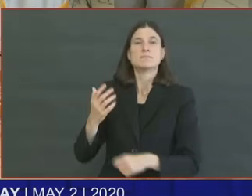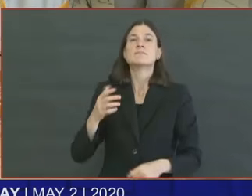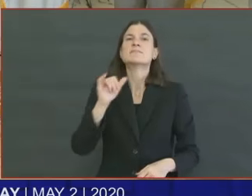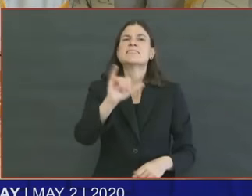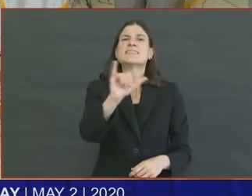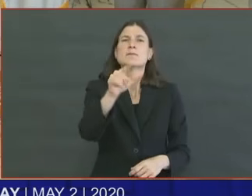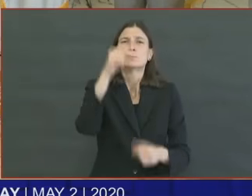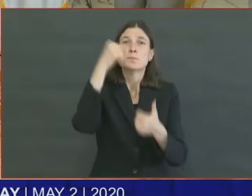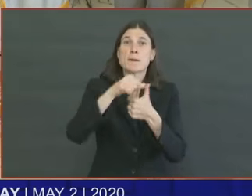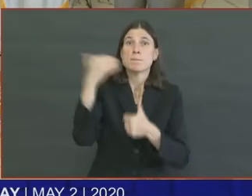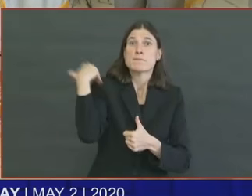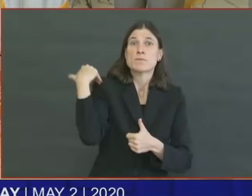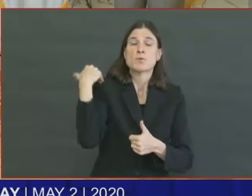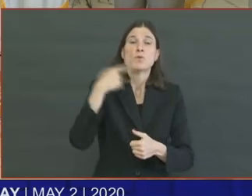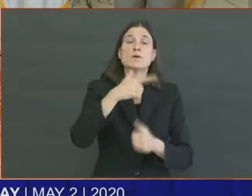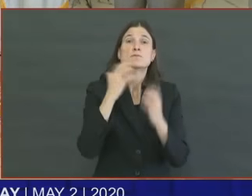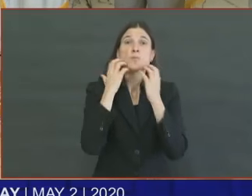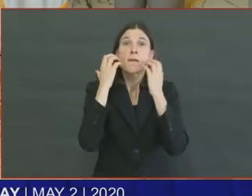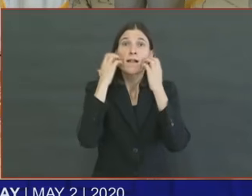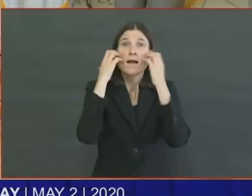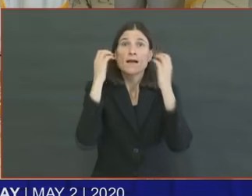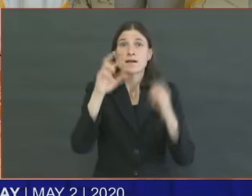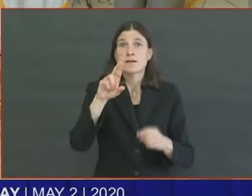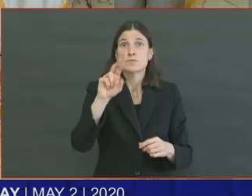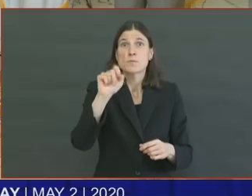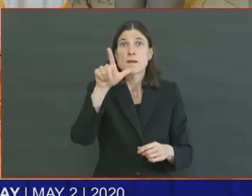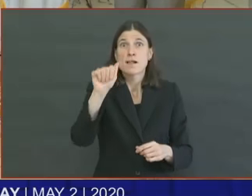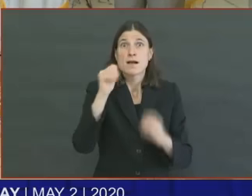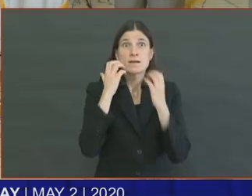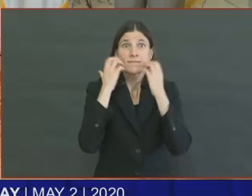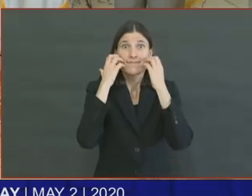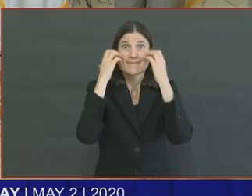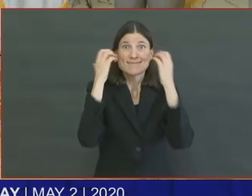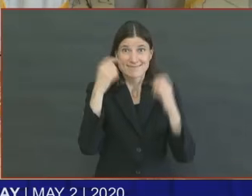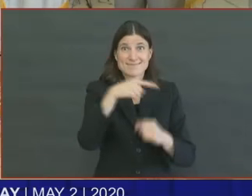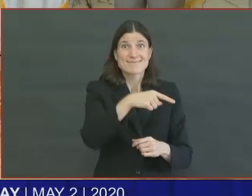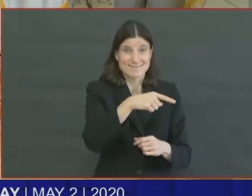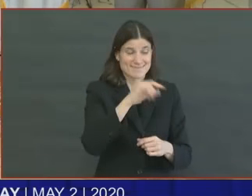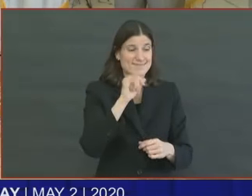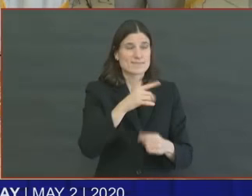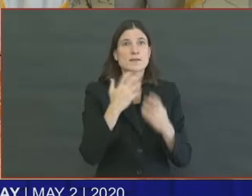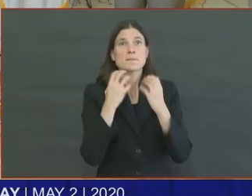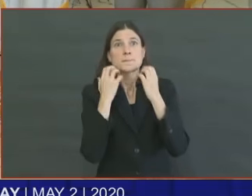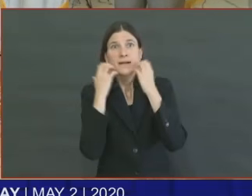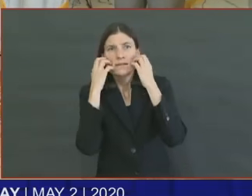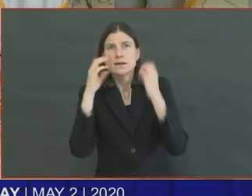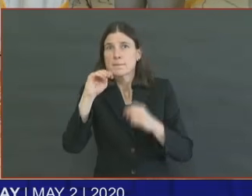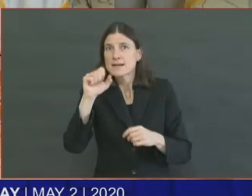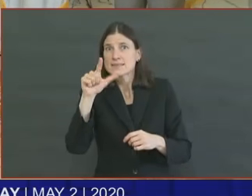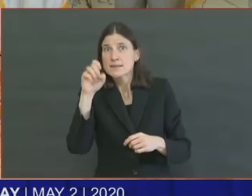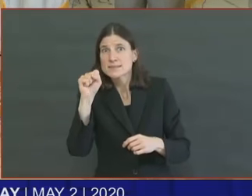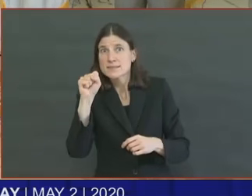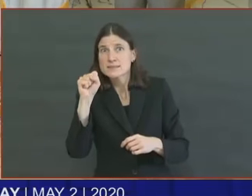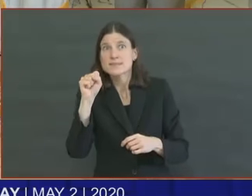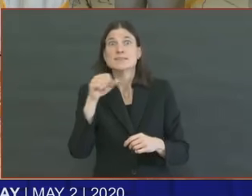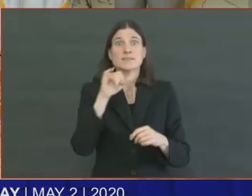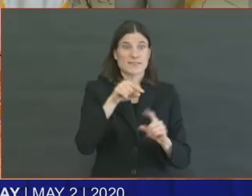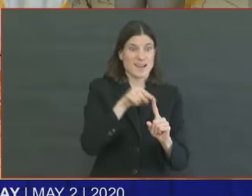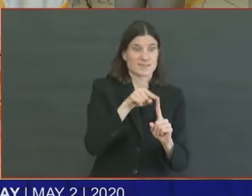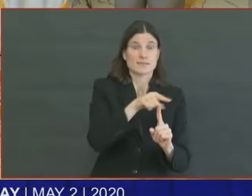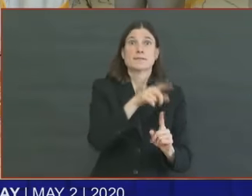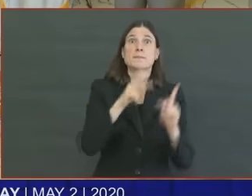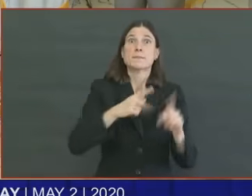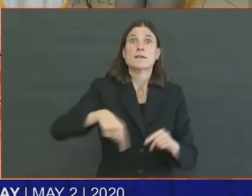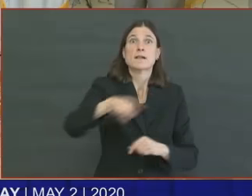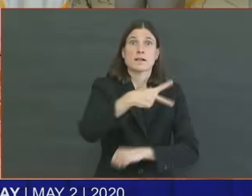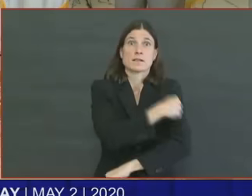less likely to have scenarios where someone has measles and spreads it to someone else because everyone is vaccinated